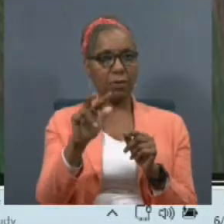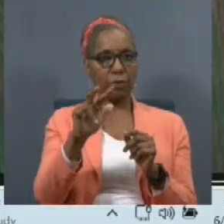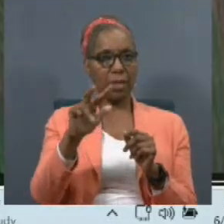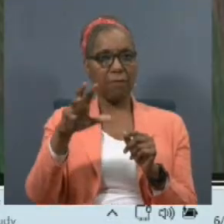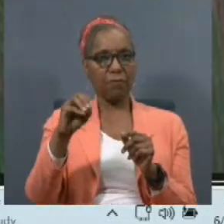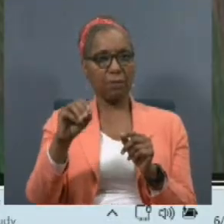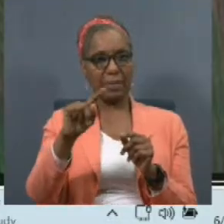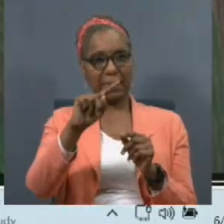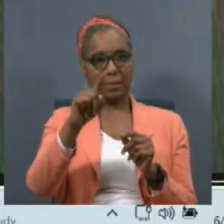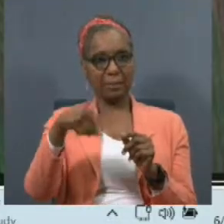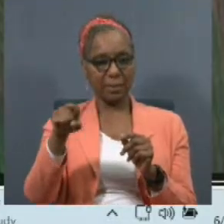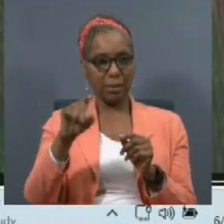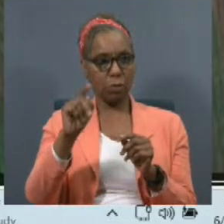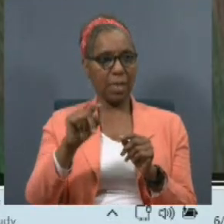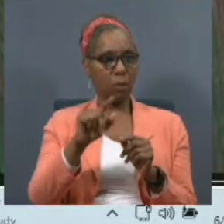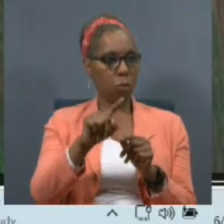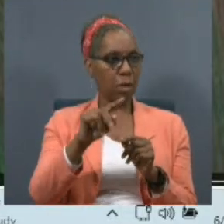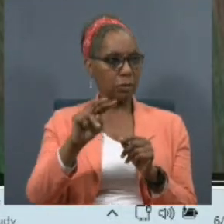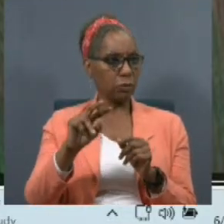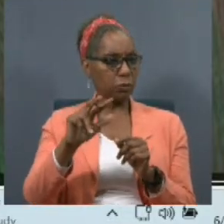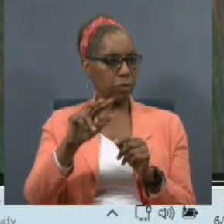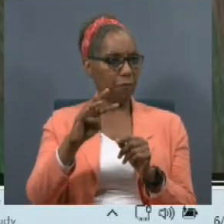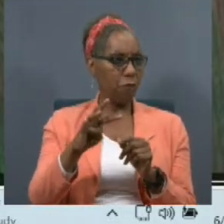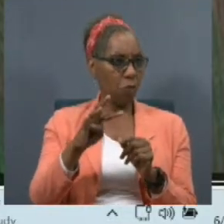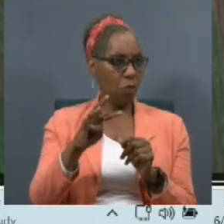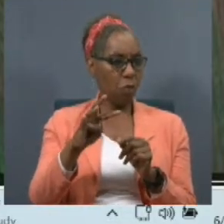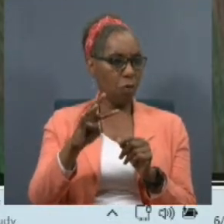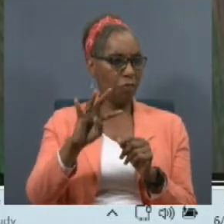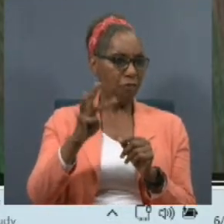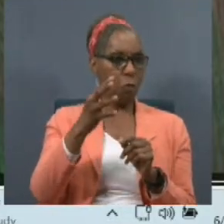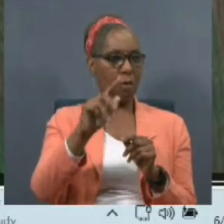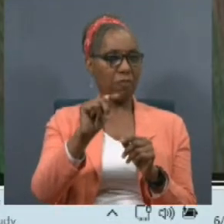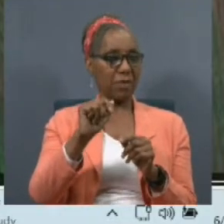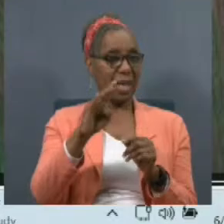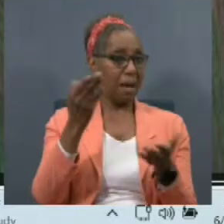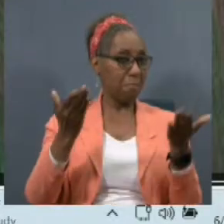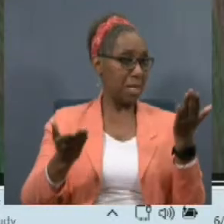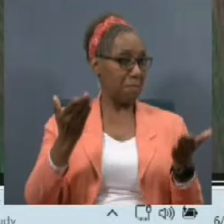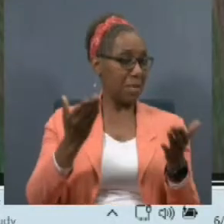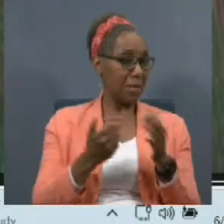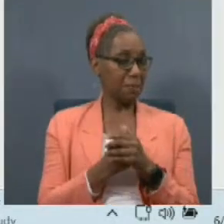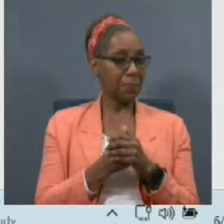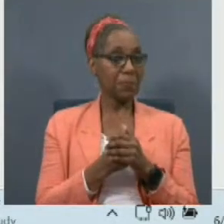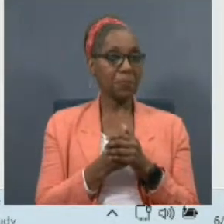A350Z, 1, 2, 3, 4th tab, maybe.